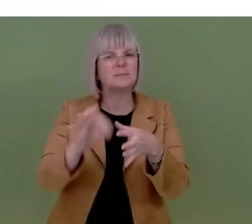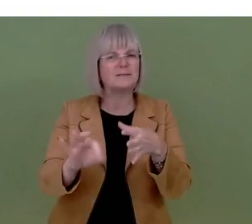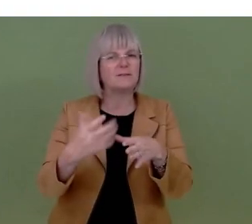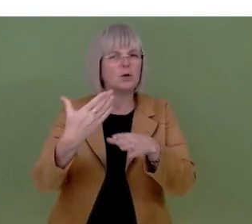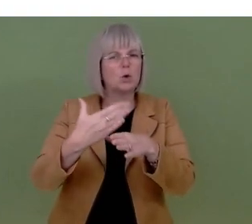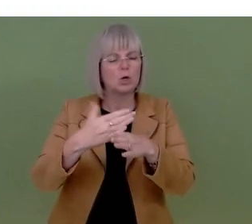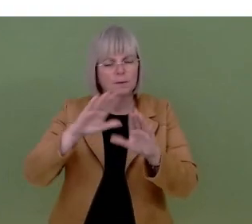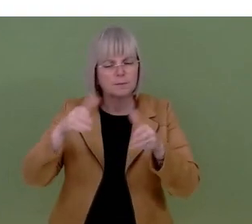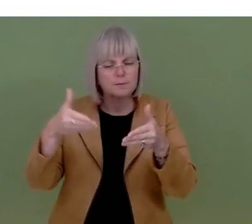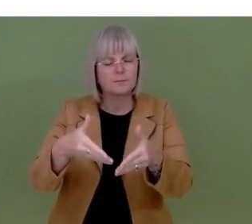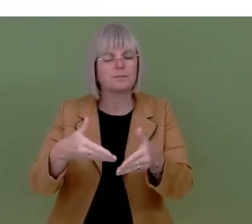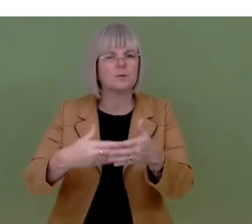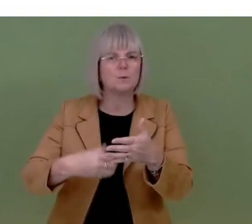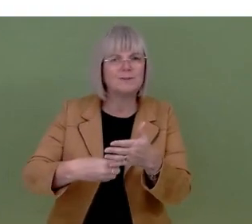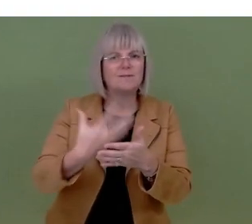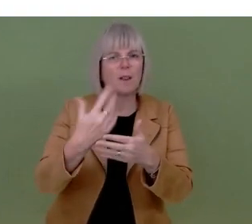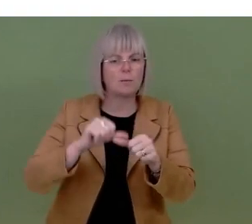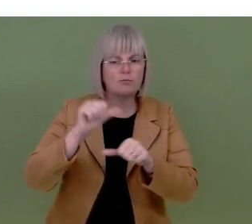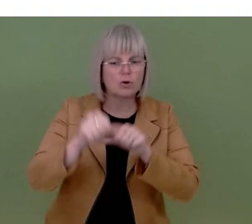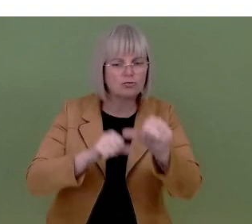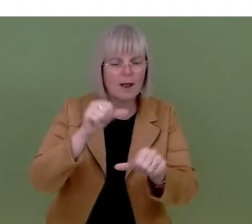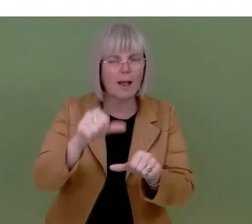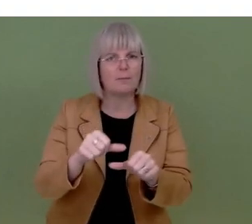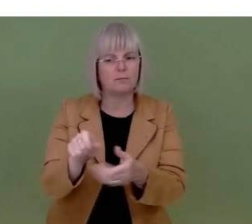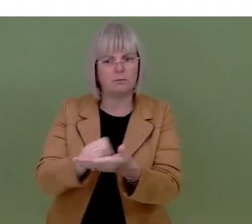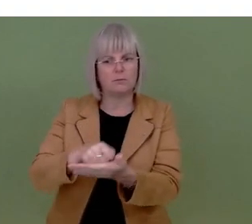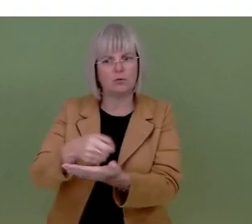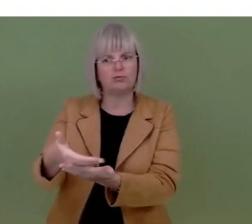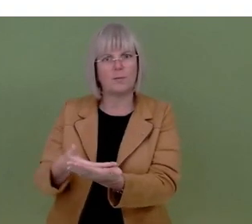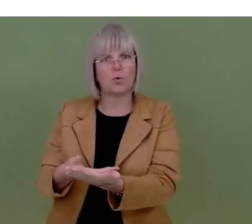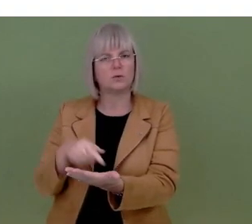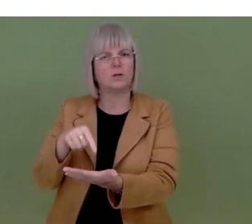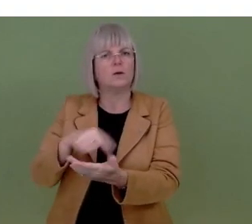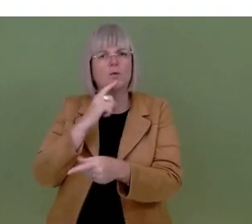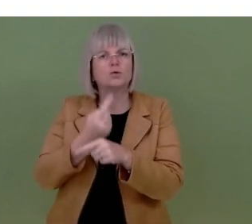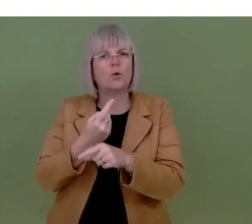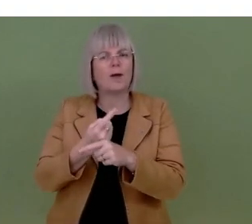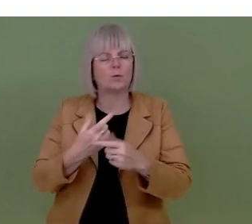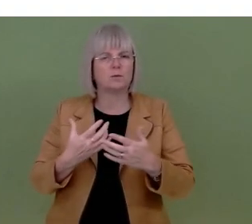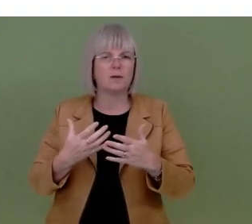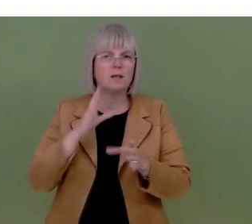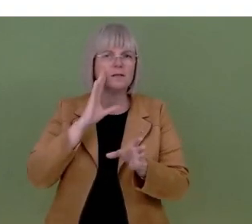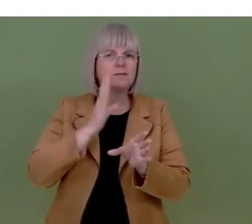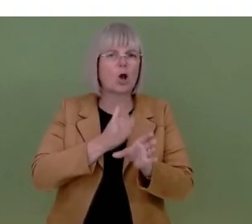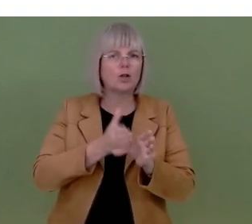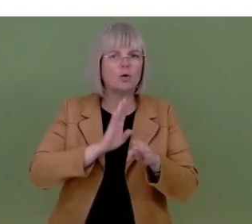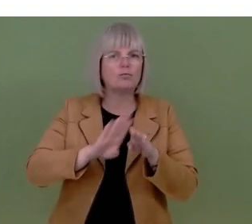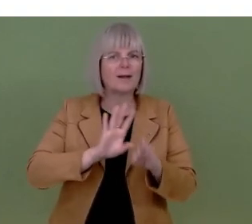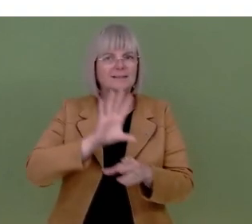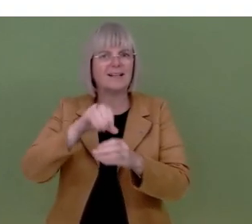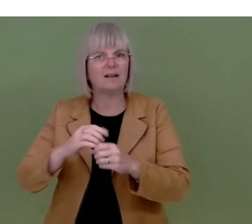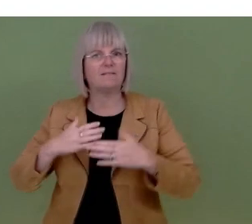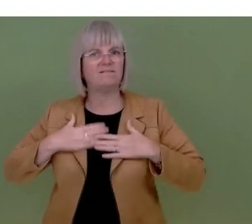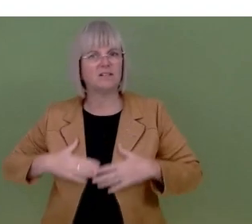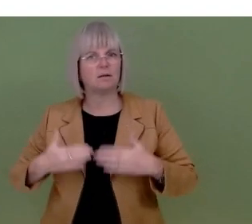a programme and a report on psychological practice in physical healthcare. When this report was commissioned